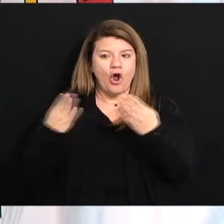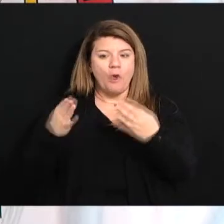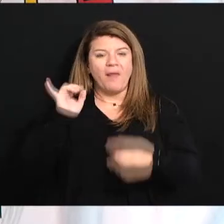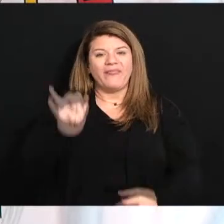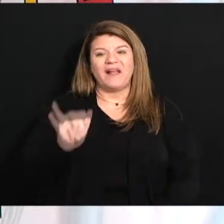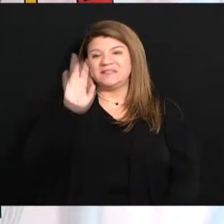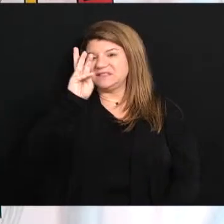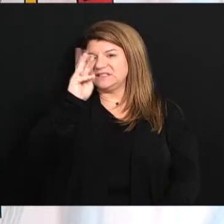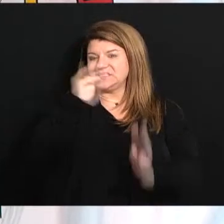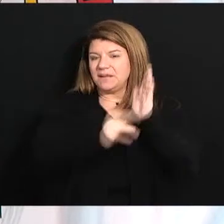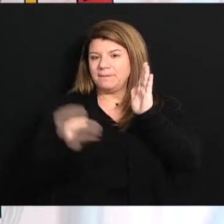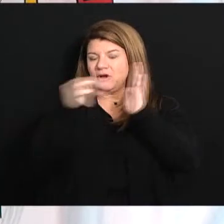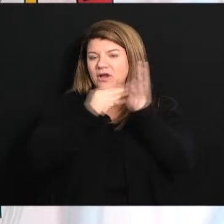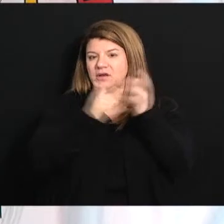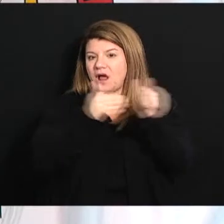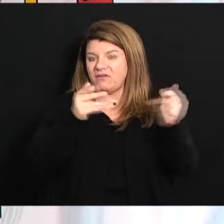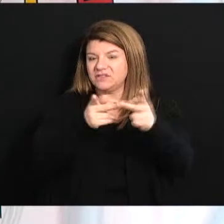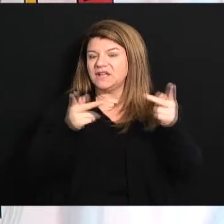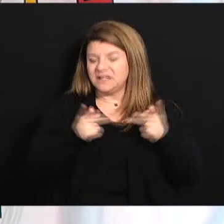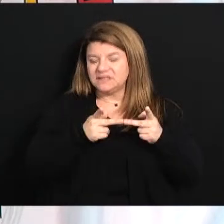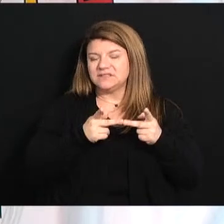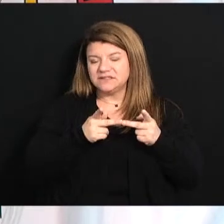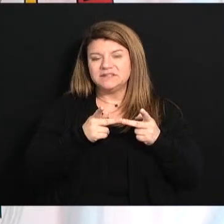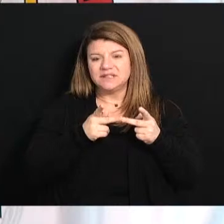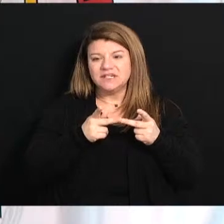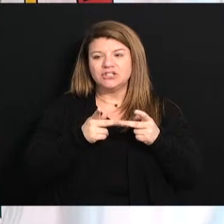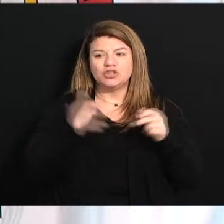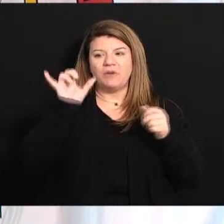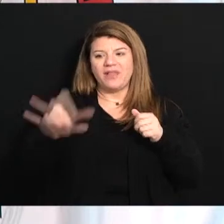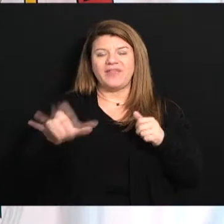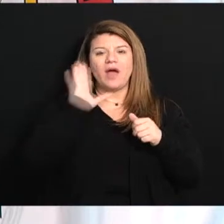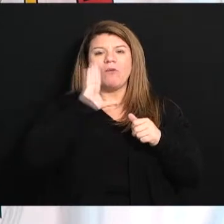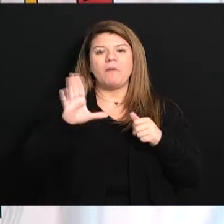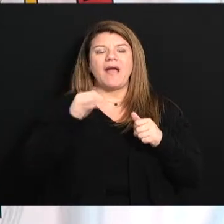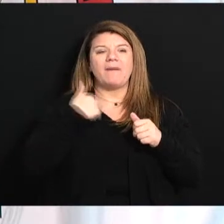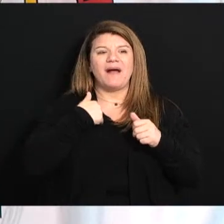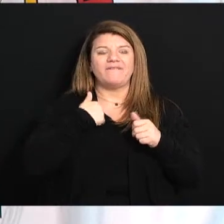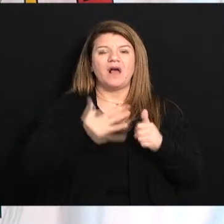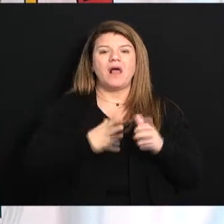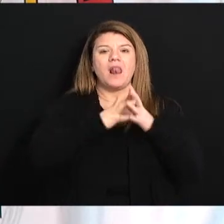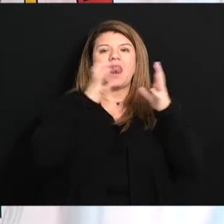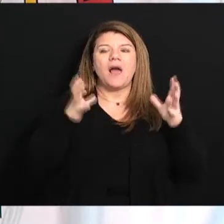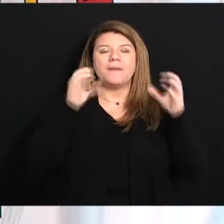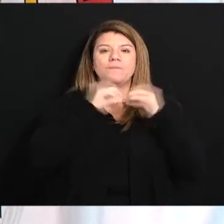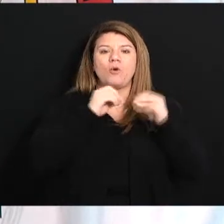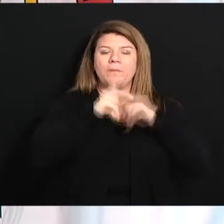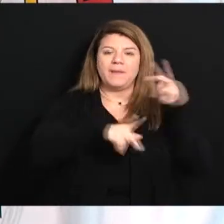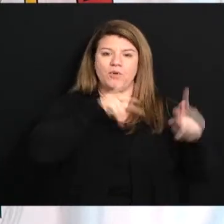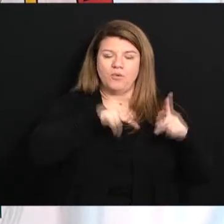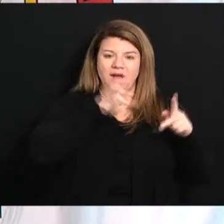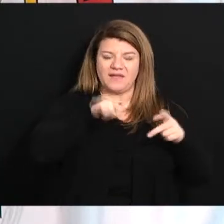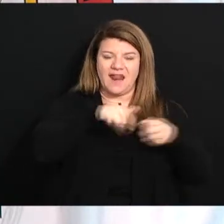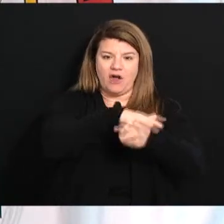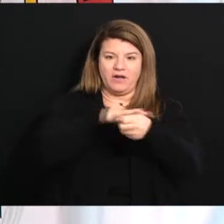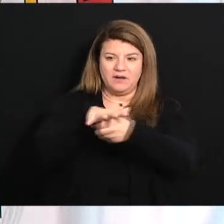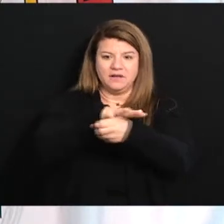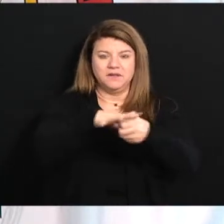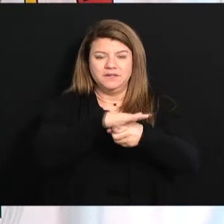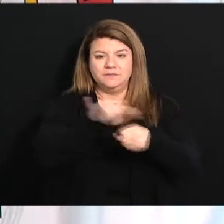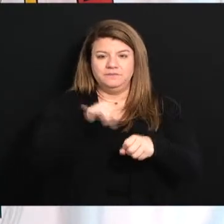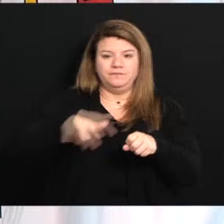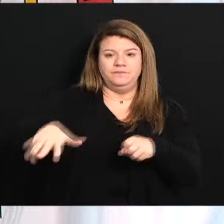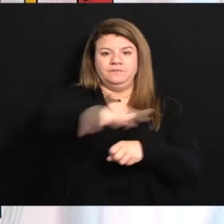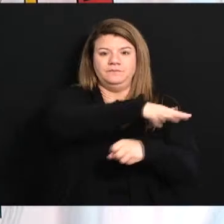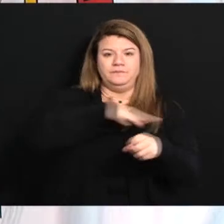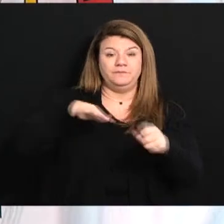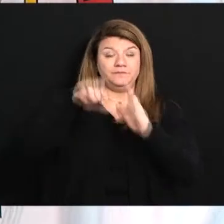$16 million facility. And so with that, they're going to be able to service a lot of folks in the area as well as the surrounding